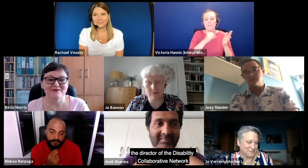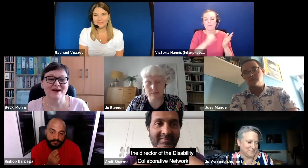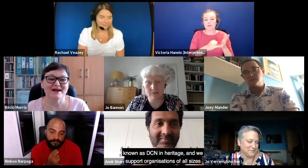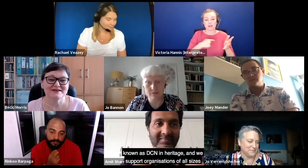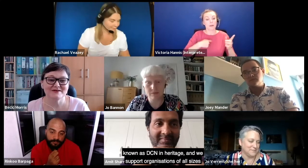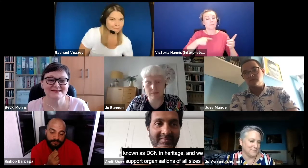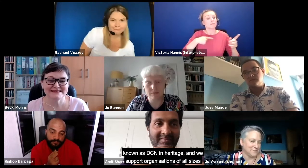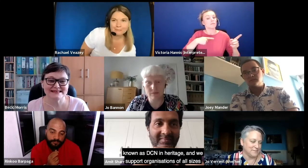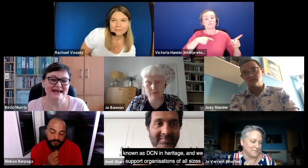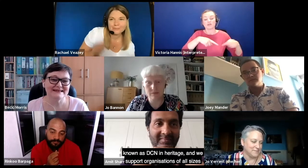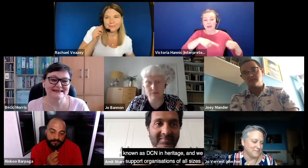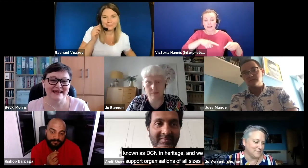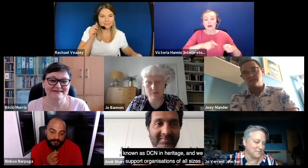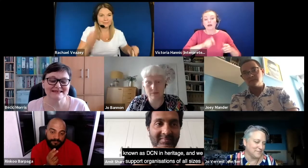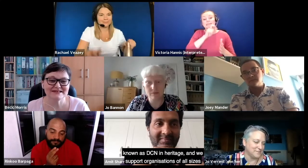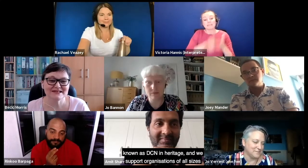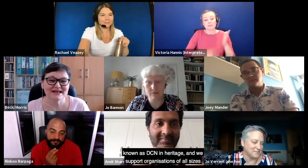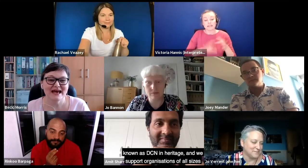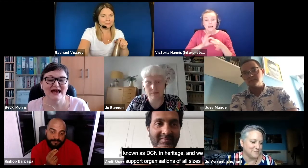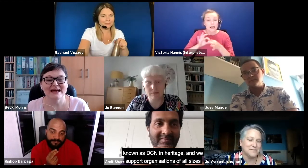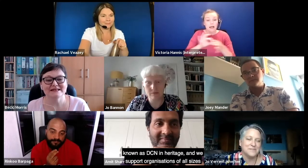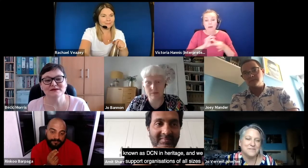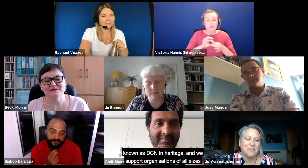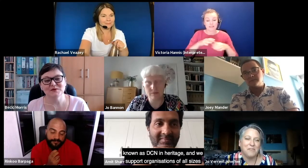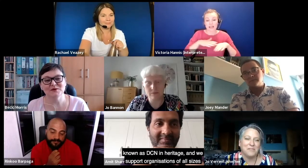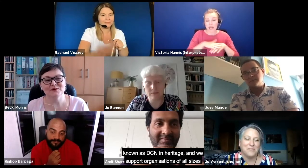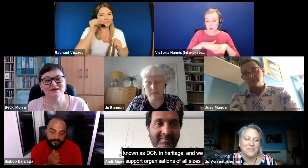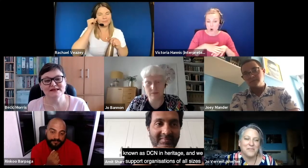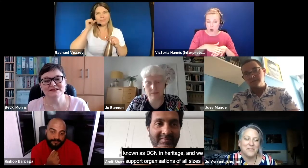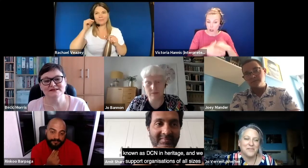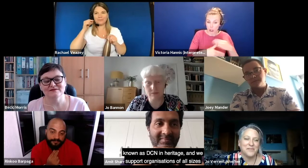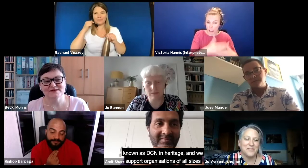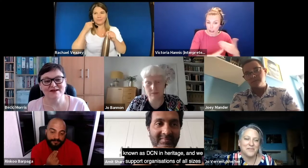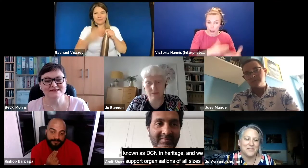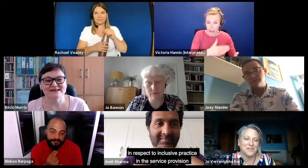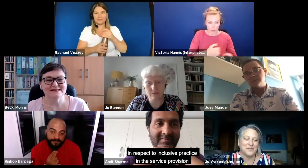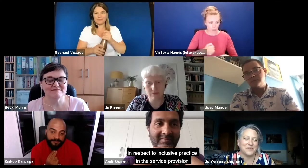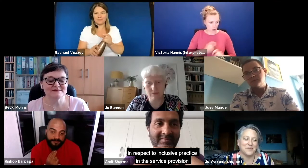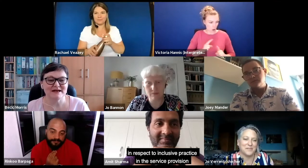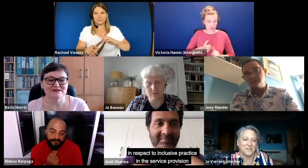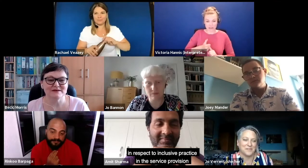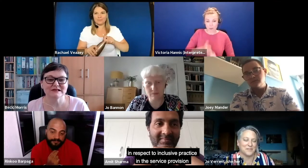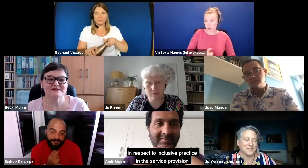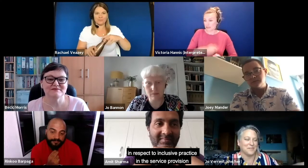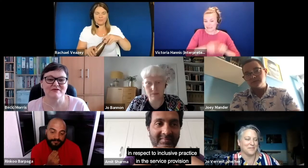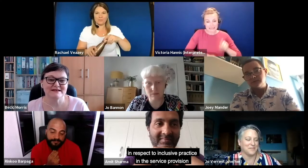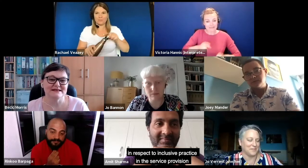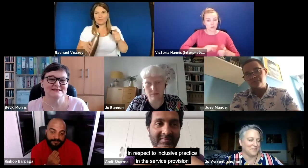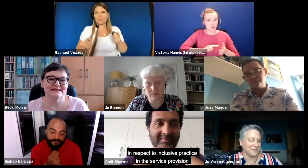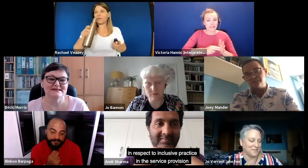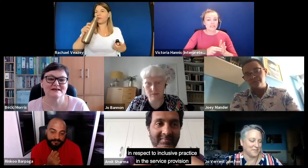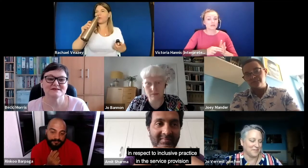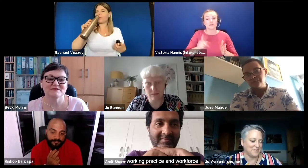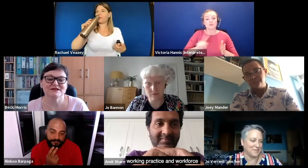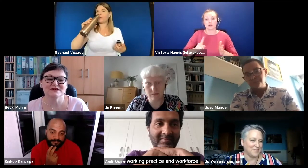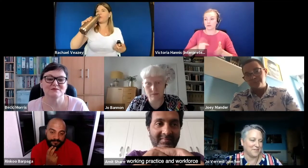Collaborative Network, known as DCN, in Heritage. And we support organisations of all sizes in respect to inclusive practice